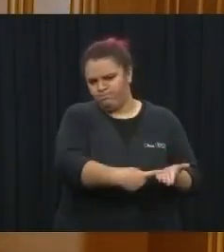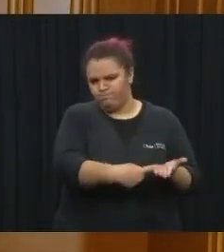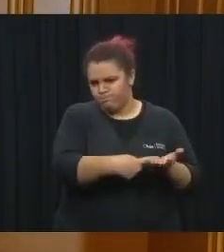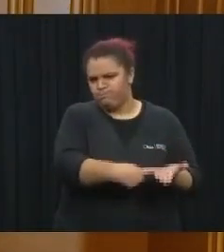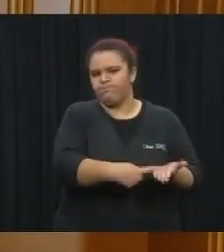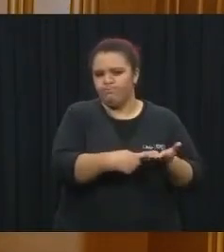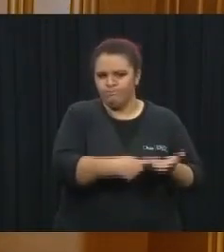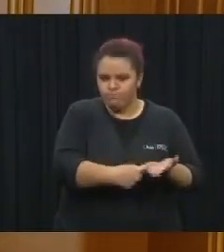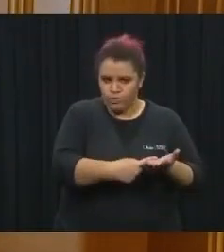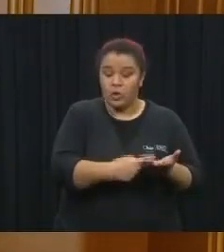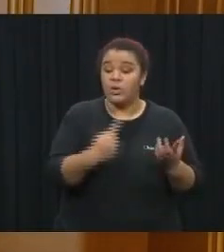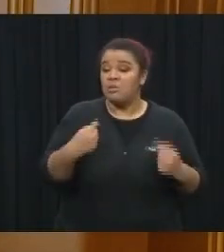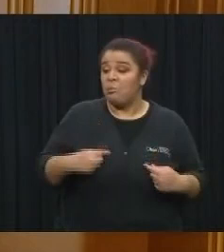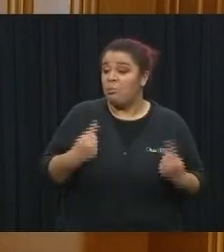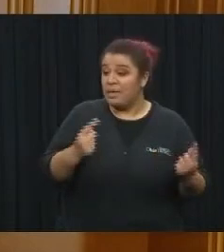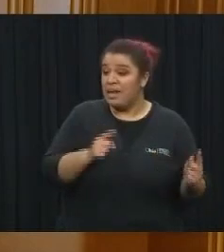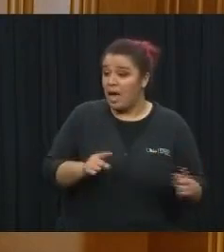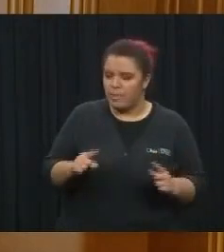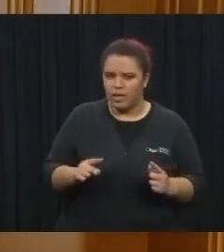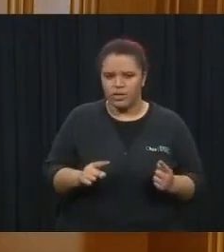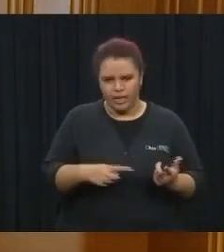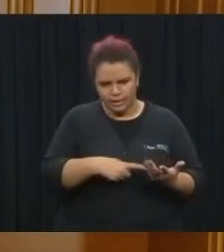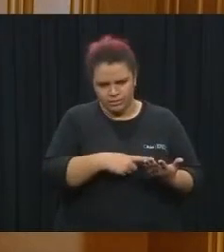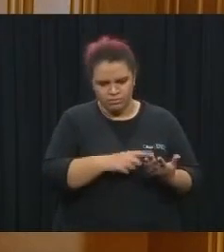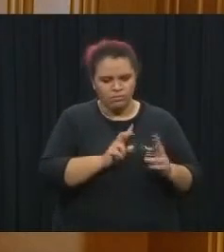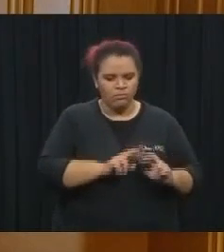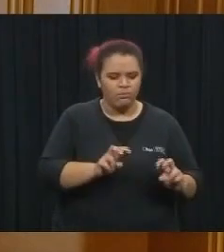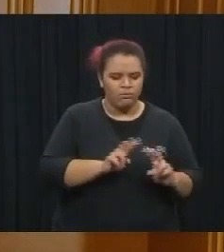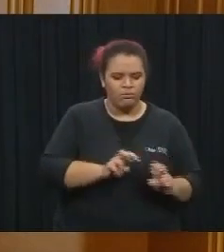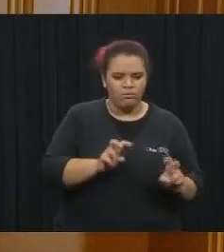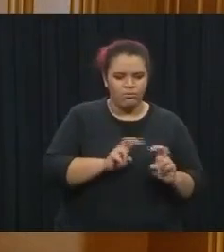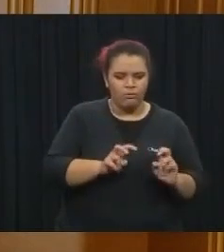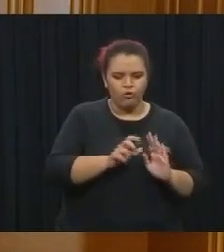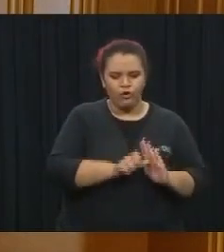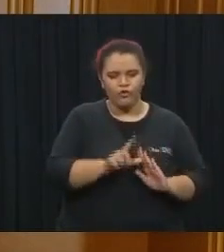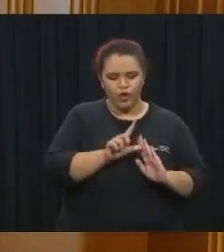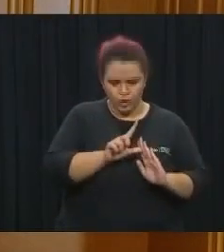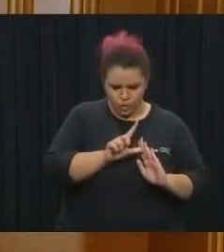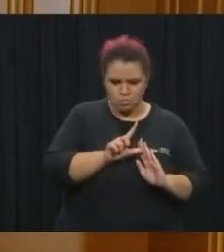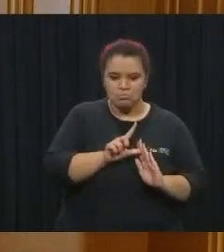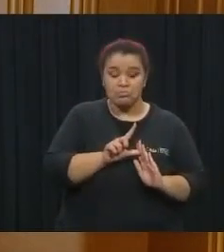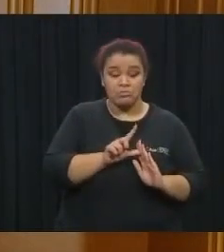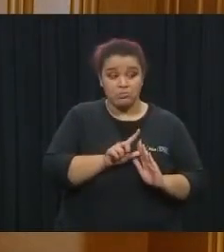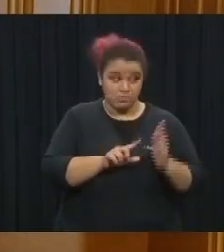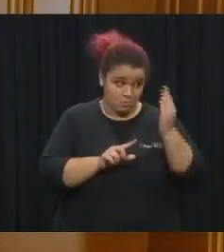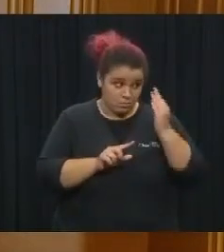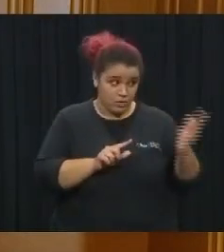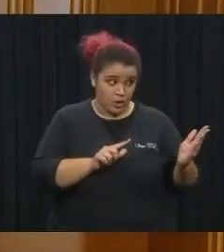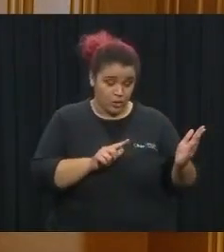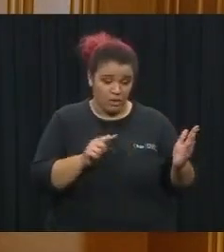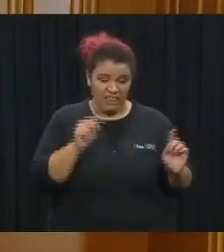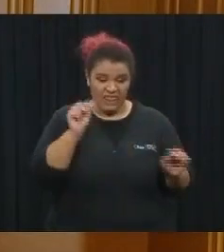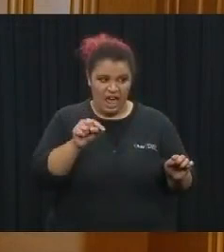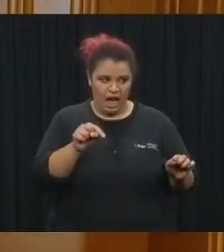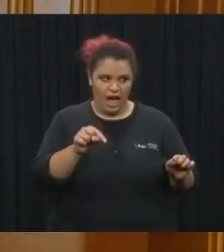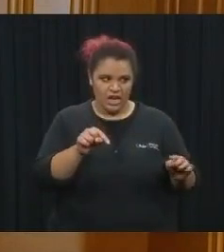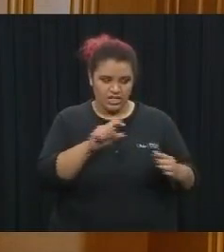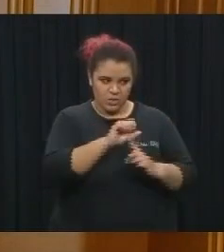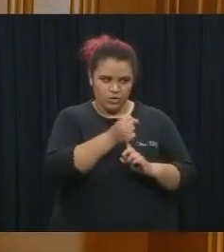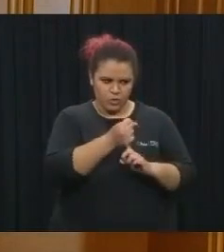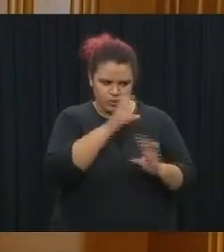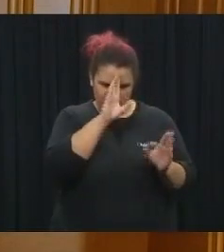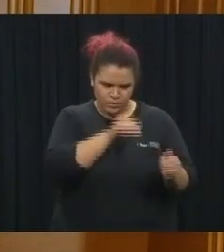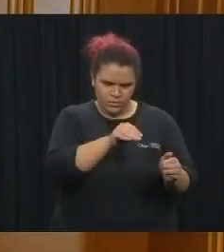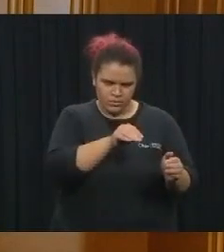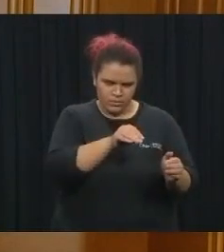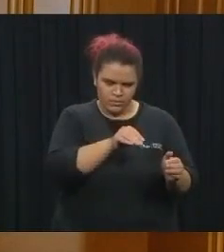prison. What I can tell you is it's something that we are very focused on, and I can guarantee you